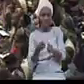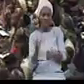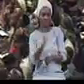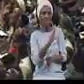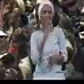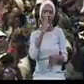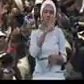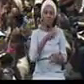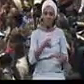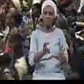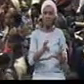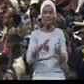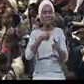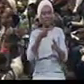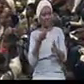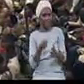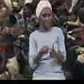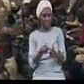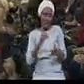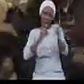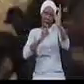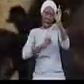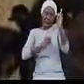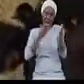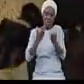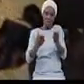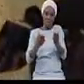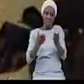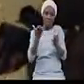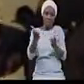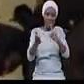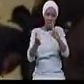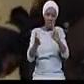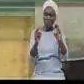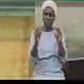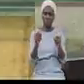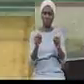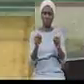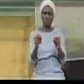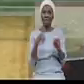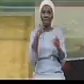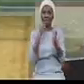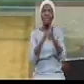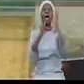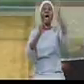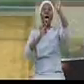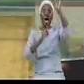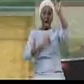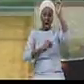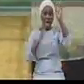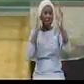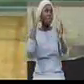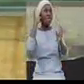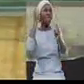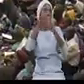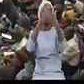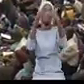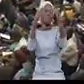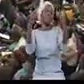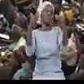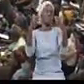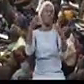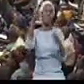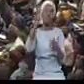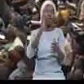Then perhaps, tell me what you find in your Bible. I will hear from heaven. God will answer our